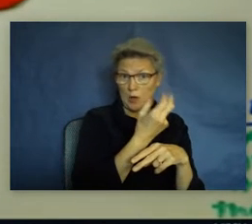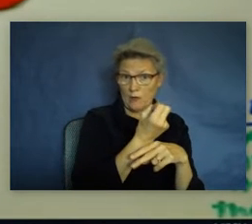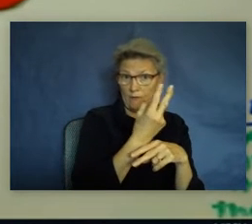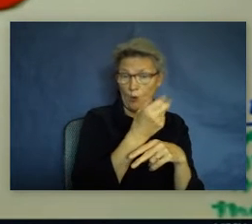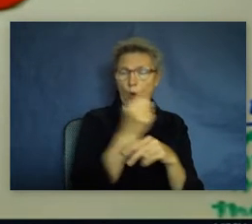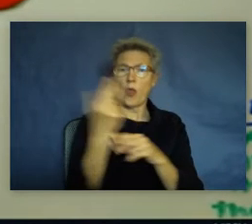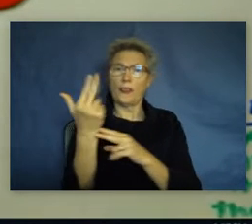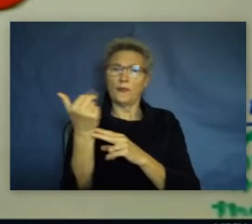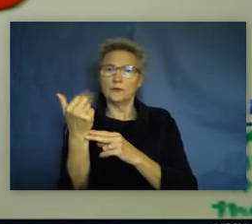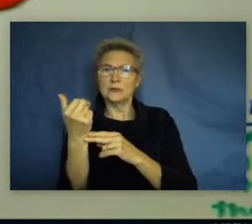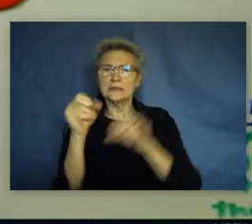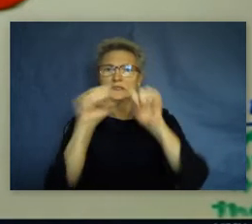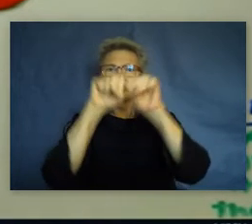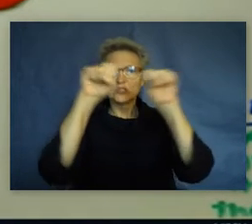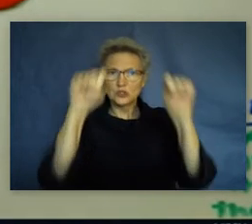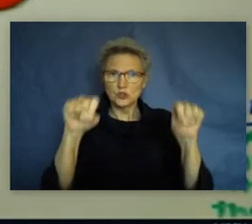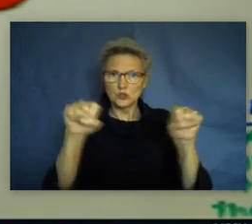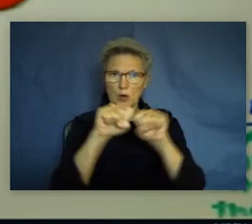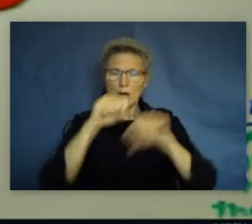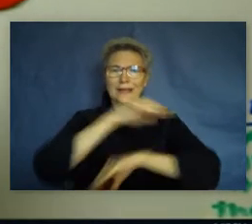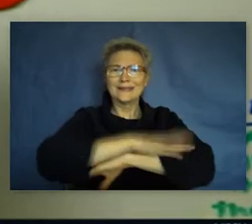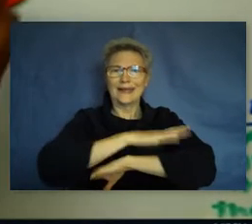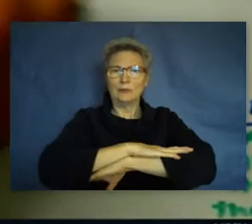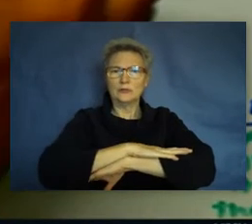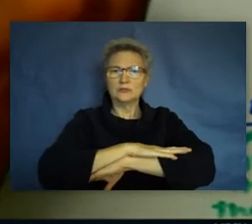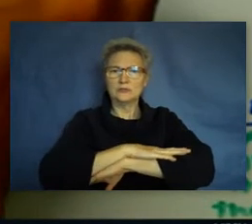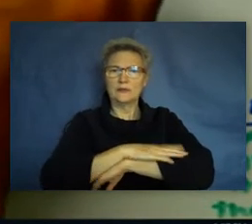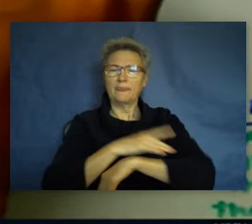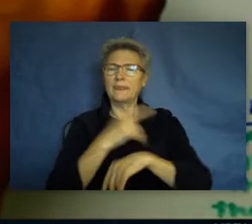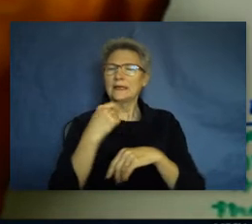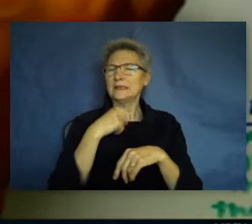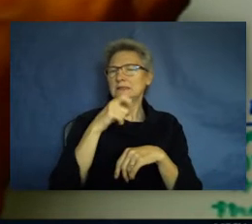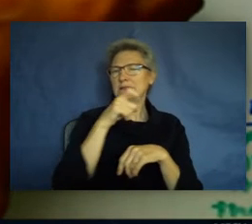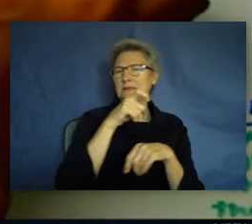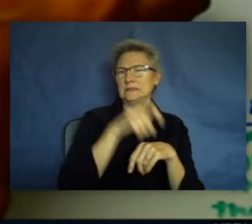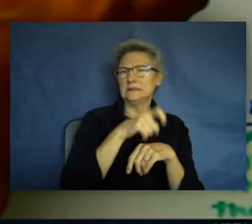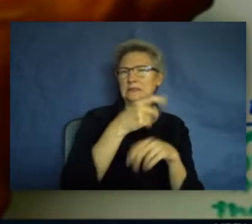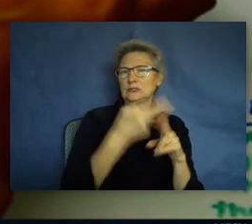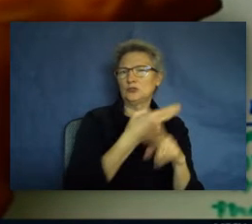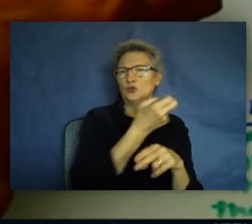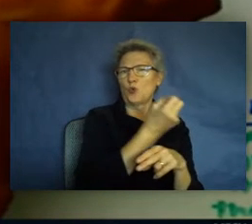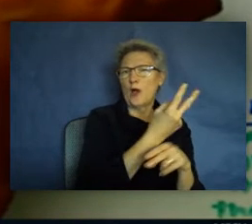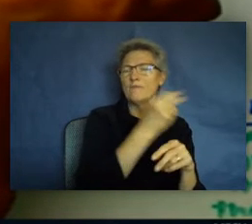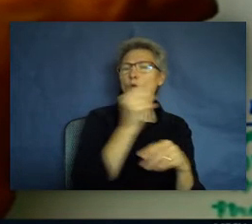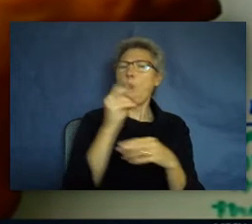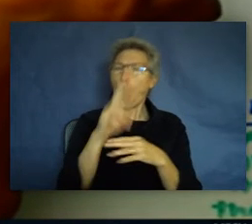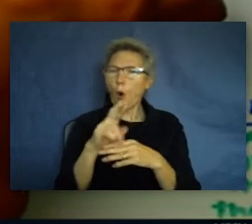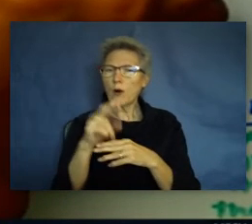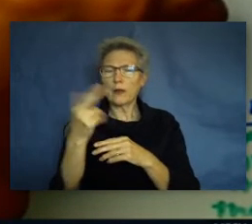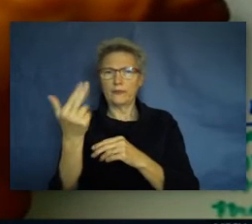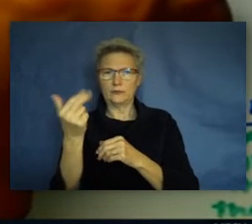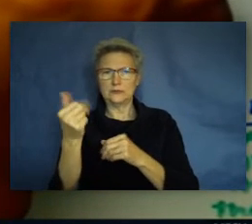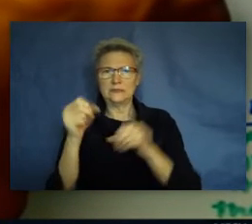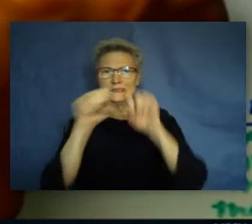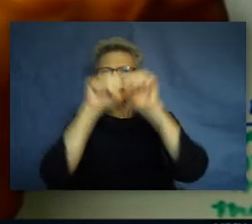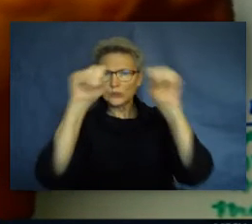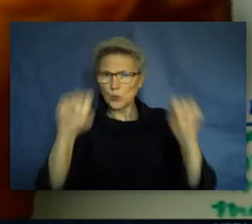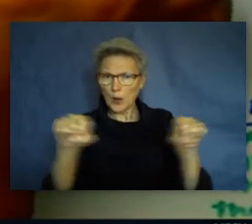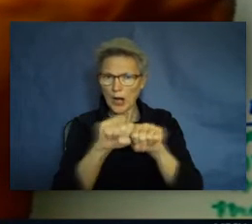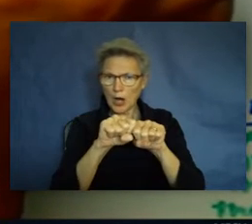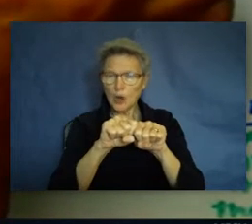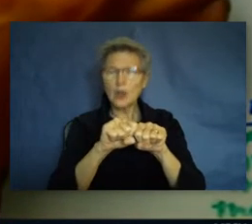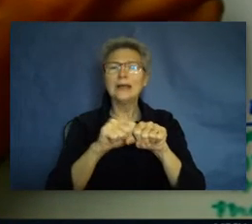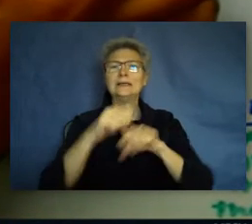this problem that the students can either use 12 or 13 square tables and then arrange those square tables in